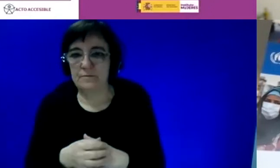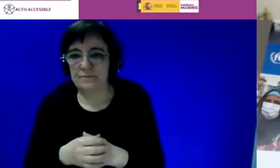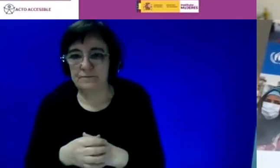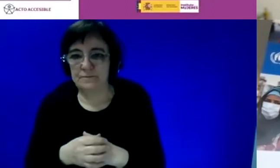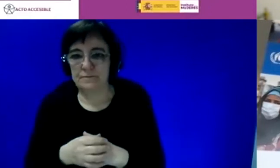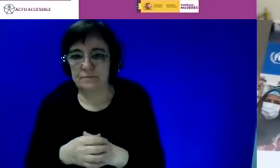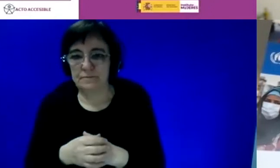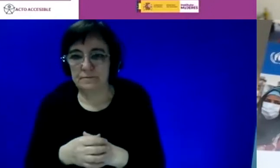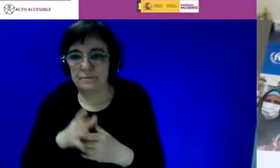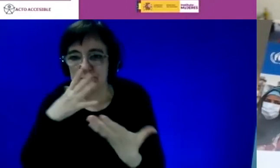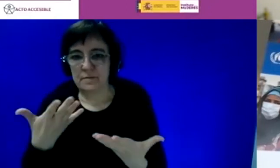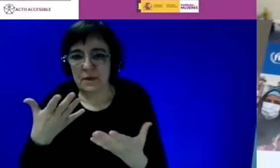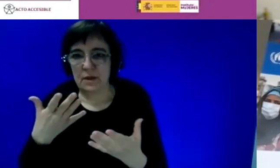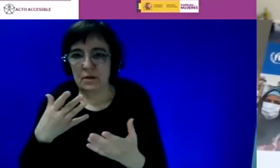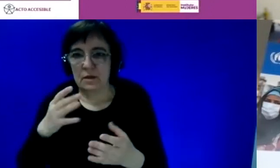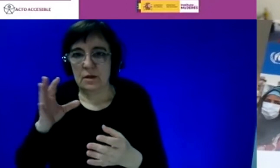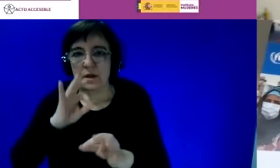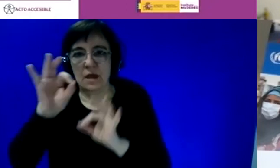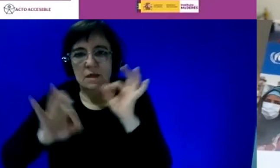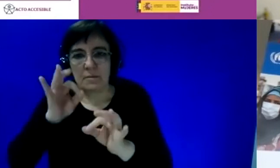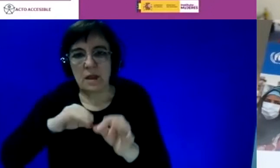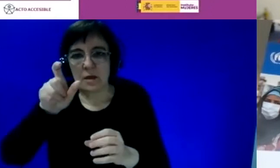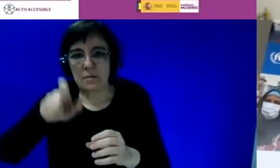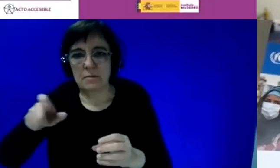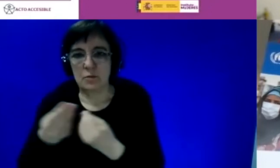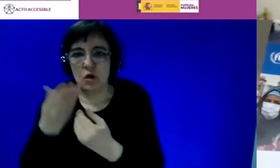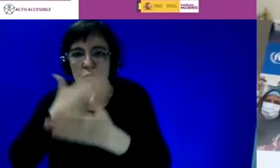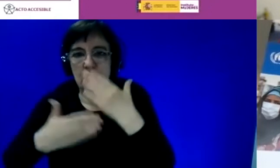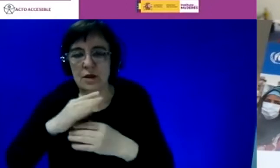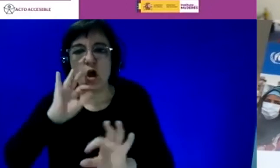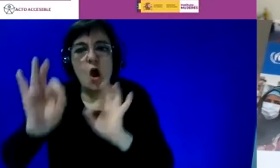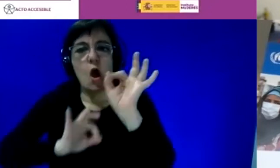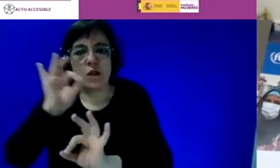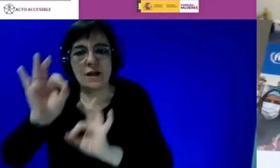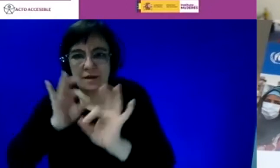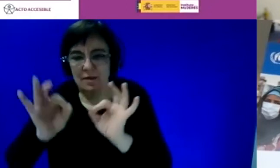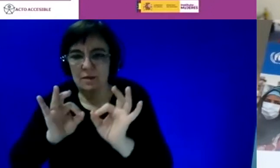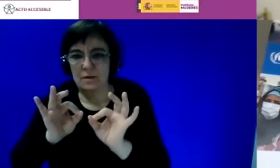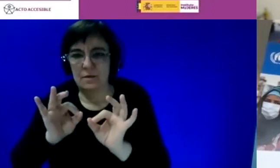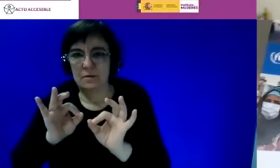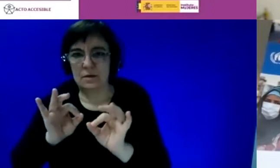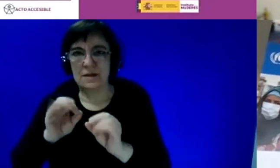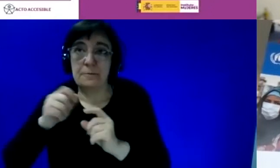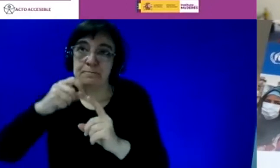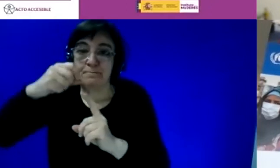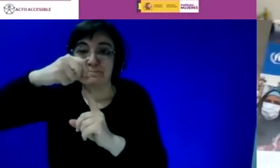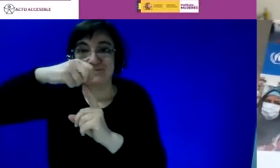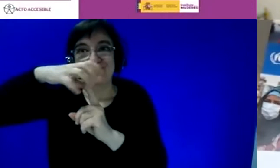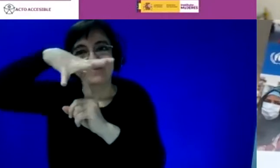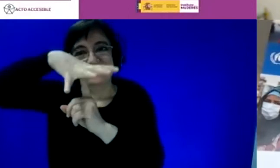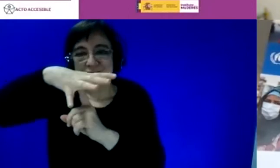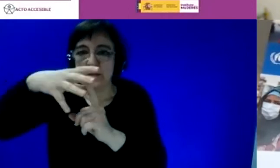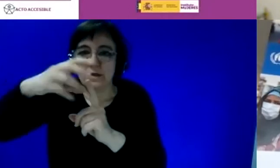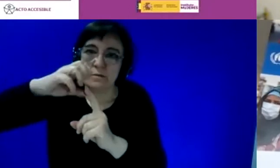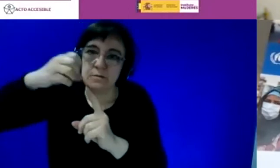la Asamblea Nacional de Personas con Discapacidad, que es la We will organización. now move on to the National Assembly of